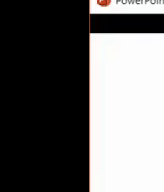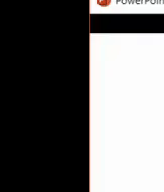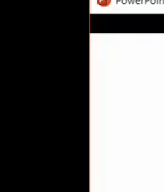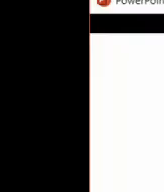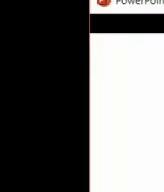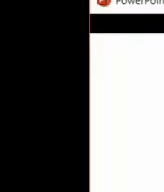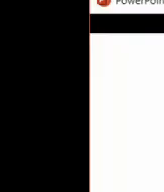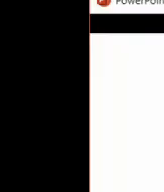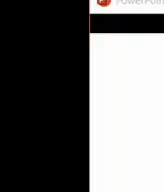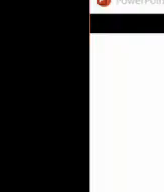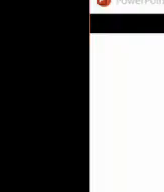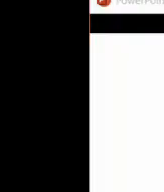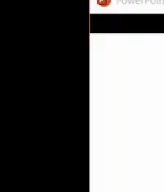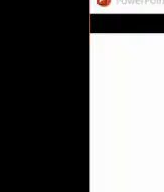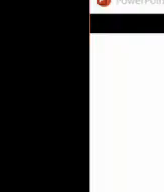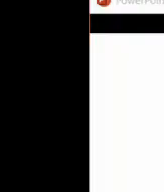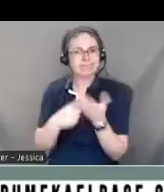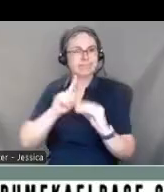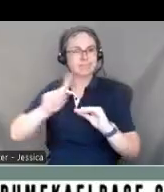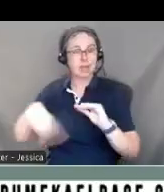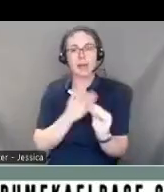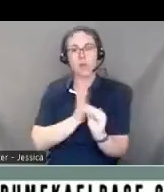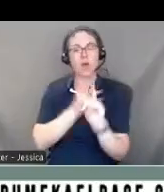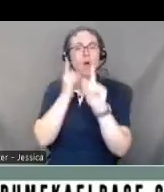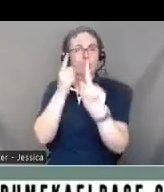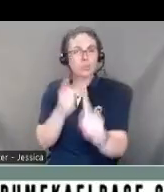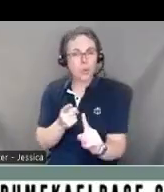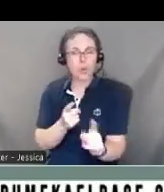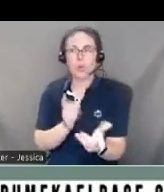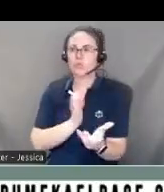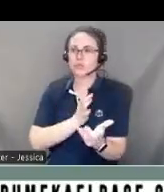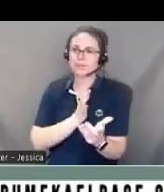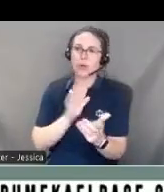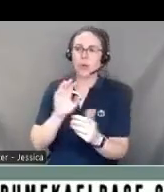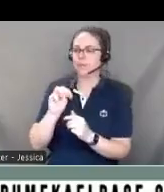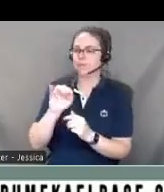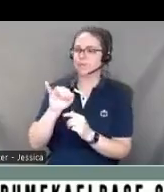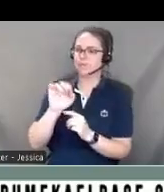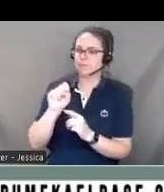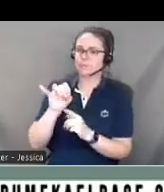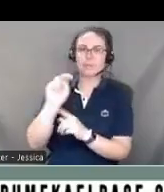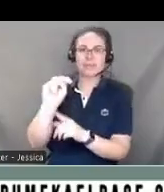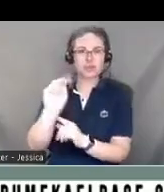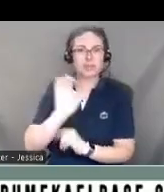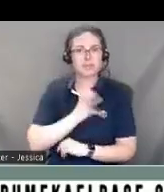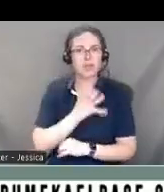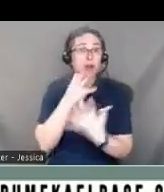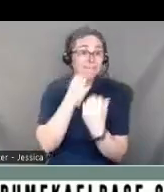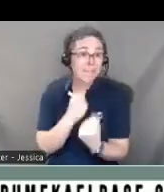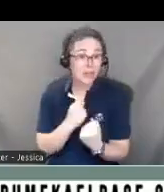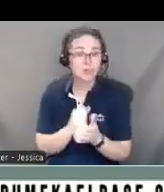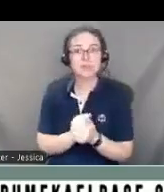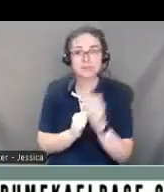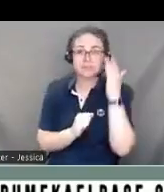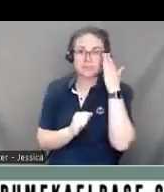little bit of a discussion about our goals and our mission and our values. The first thing I want to ask